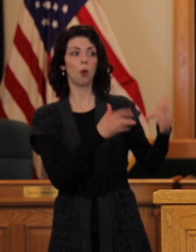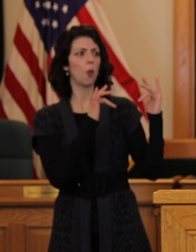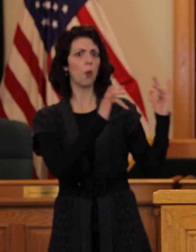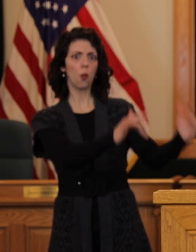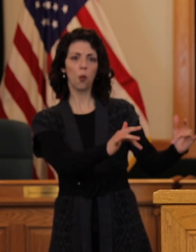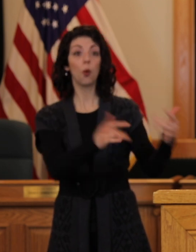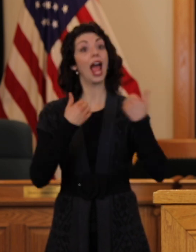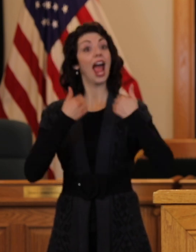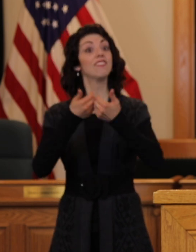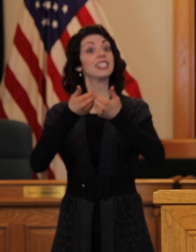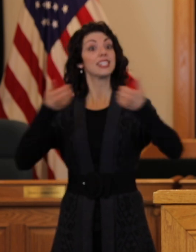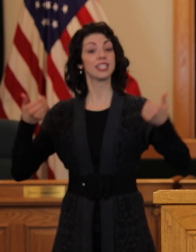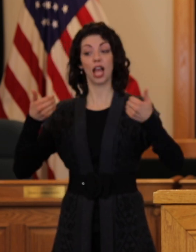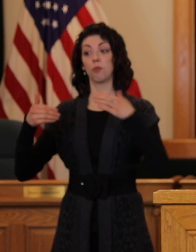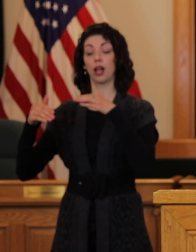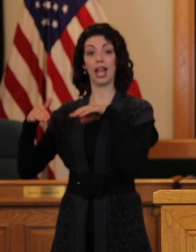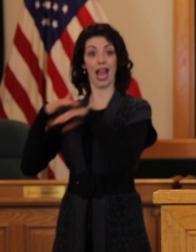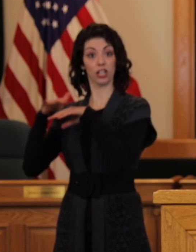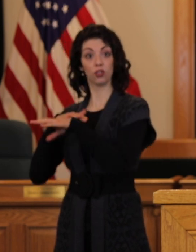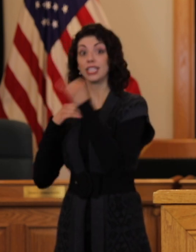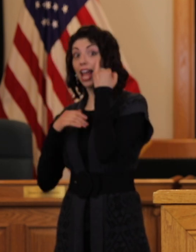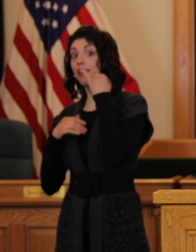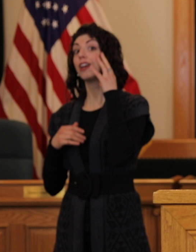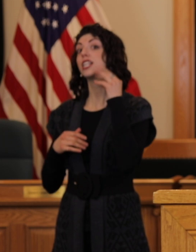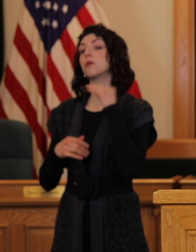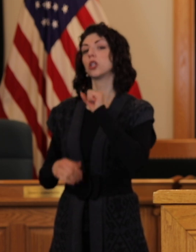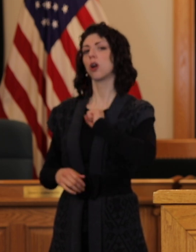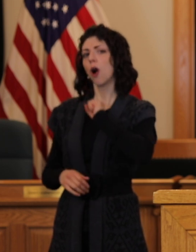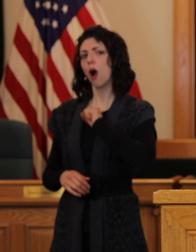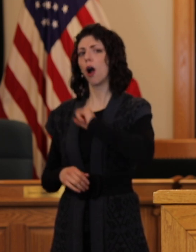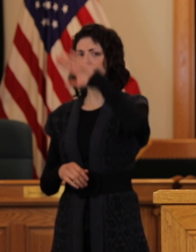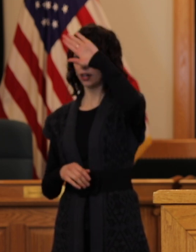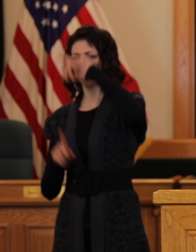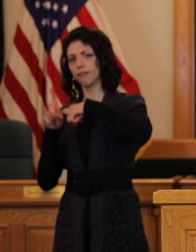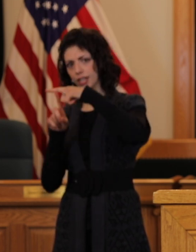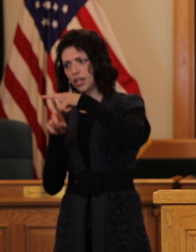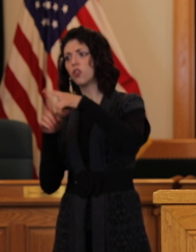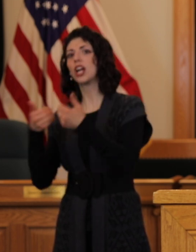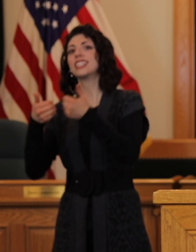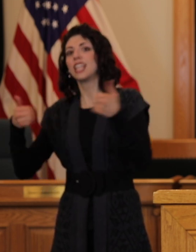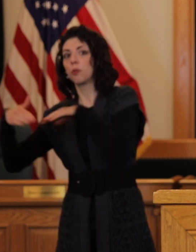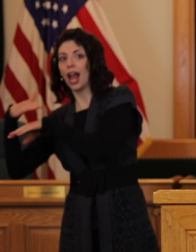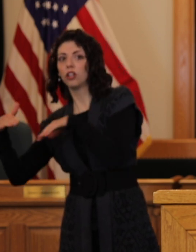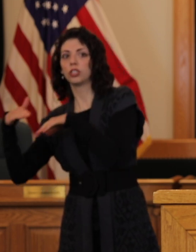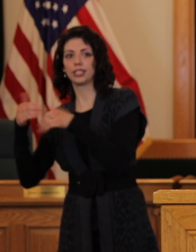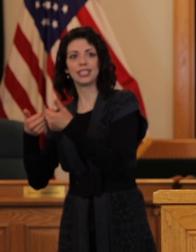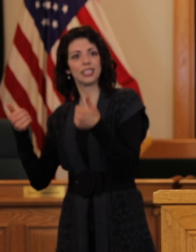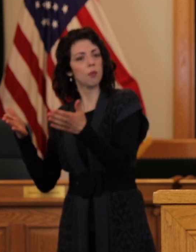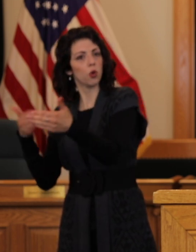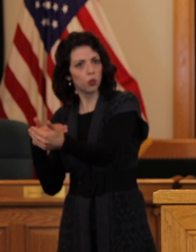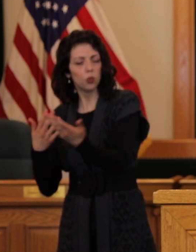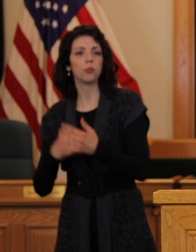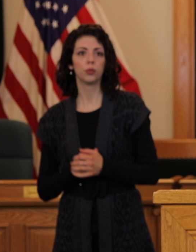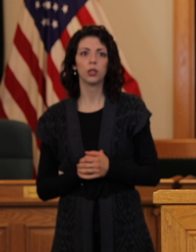separate entrance where we see patients who have fever or cough. The cleaning procedures for our office, for the waiting room,